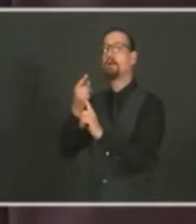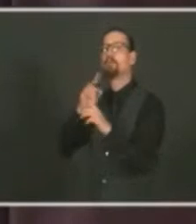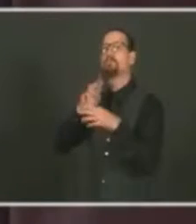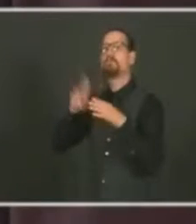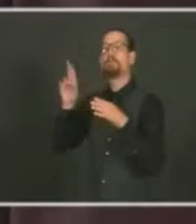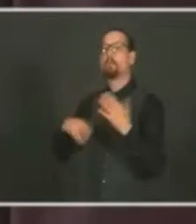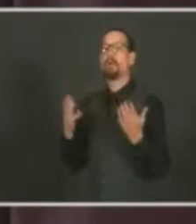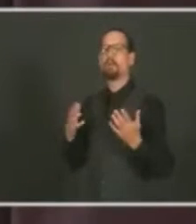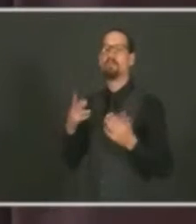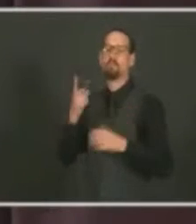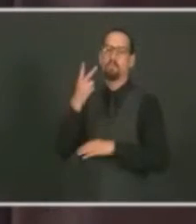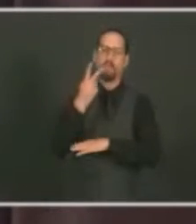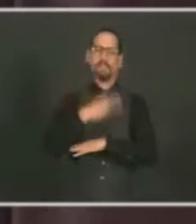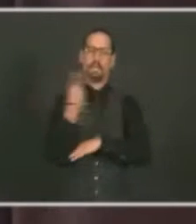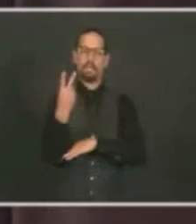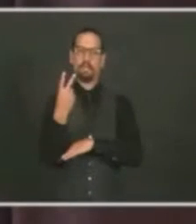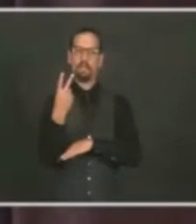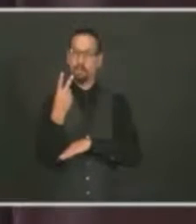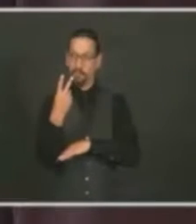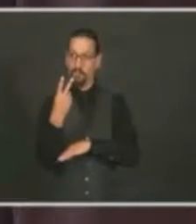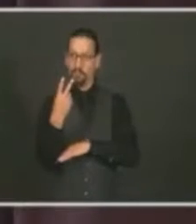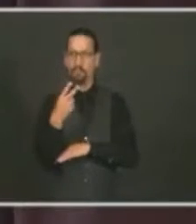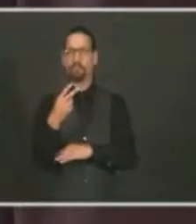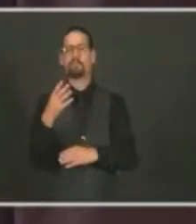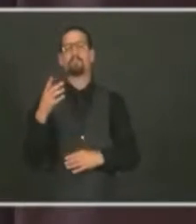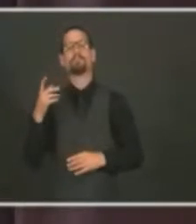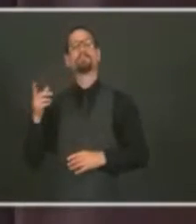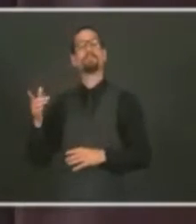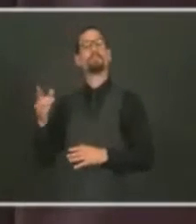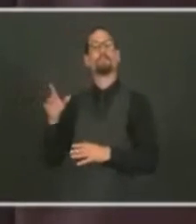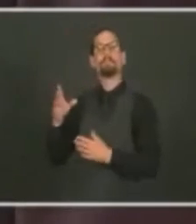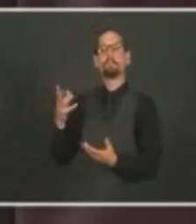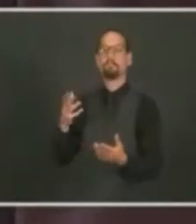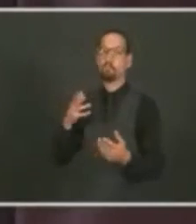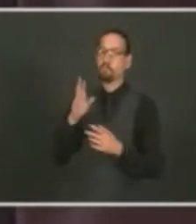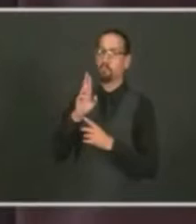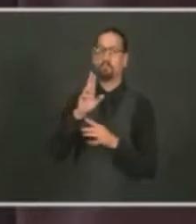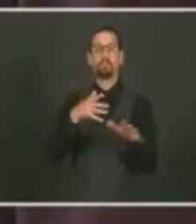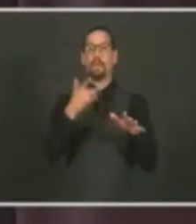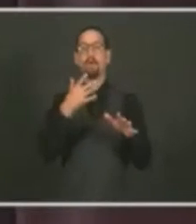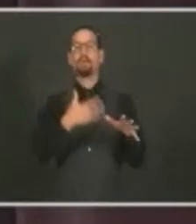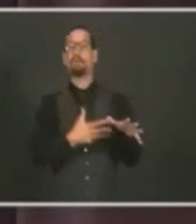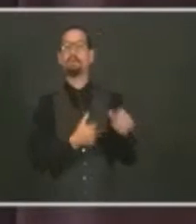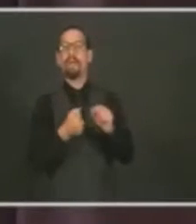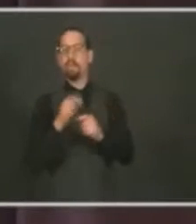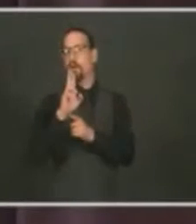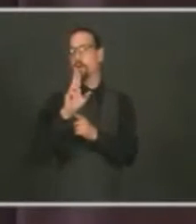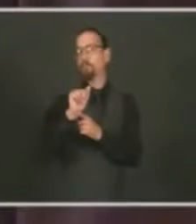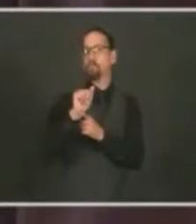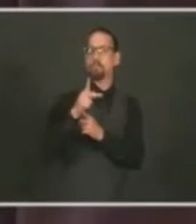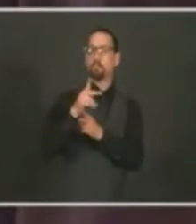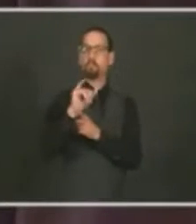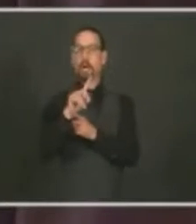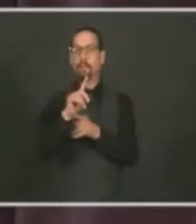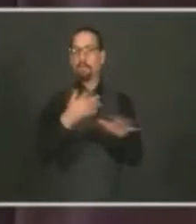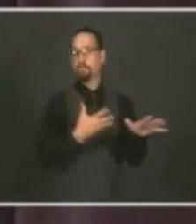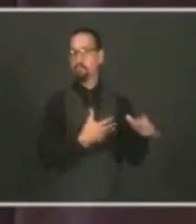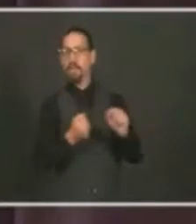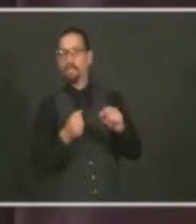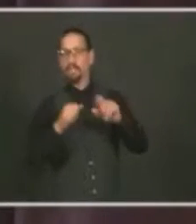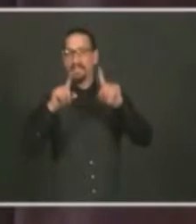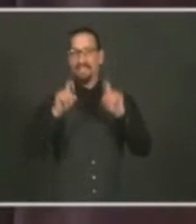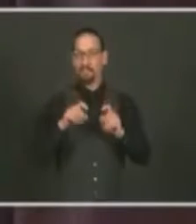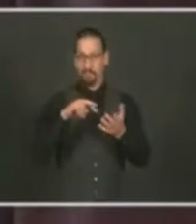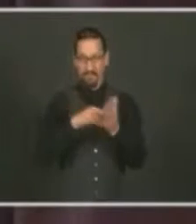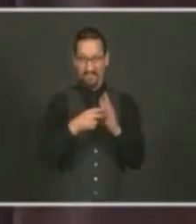Why is that? Because the rapid tests aren't as effective on people that don't have symptoms. So if you go to the K through